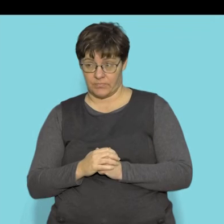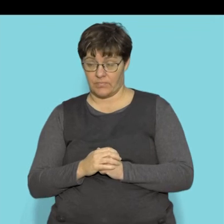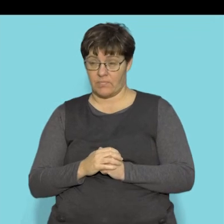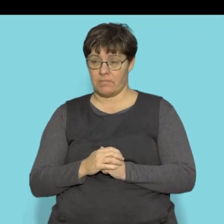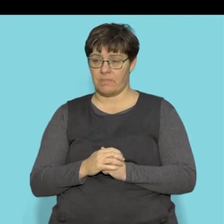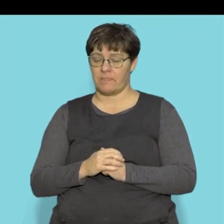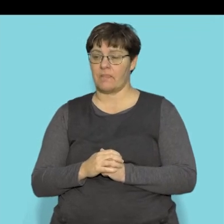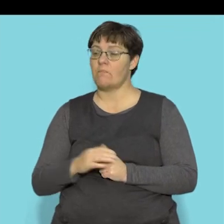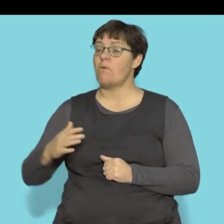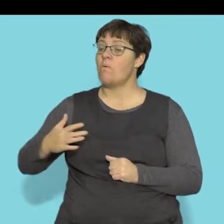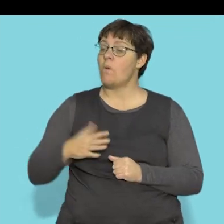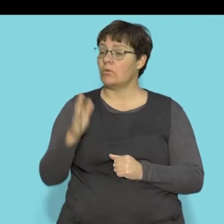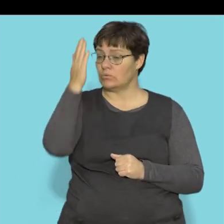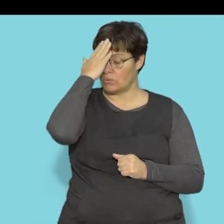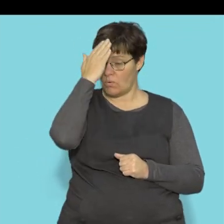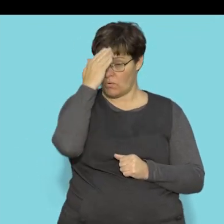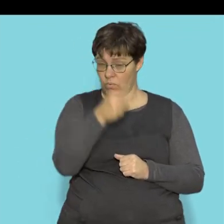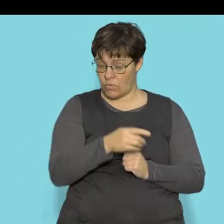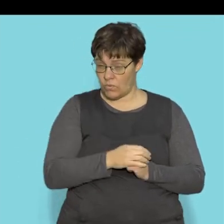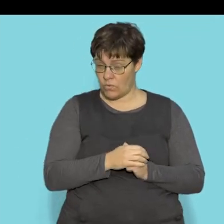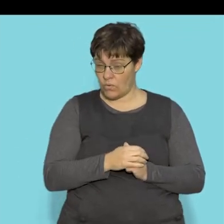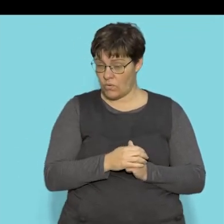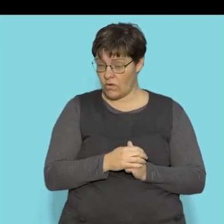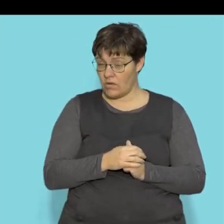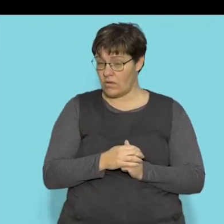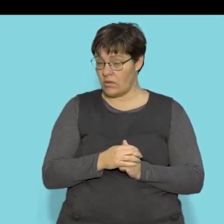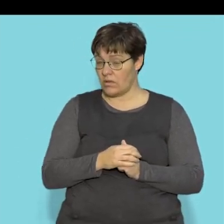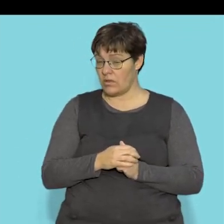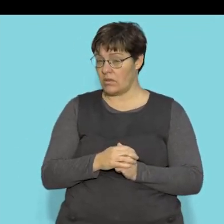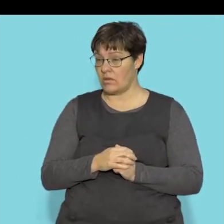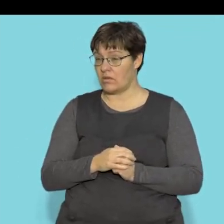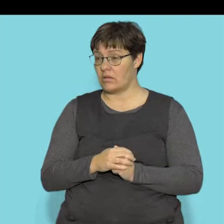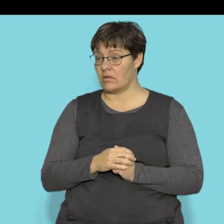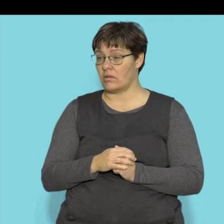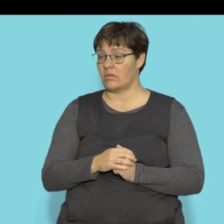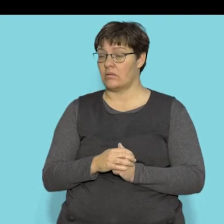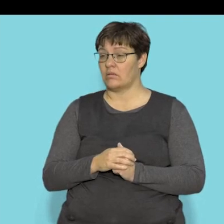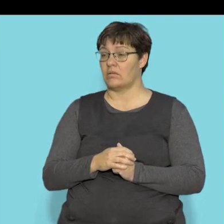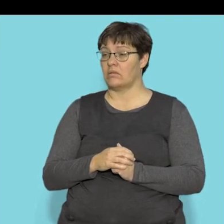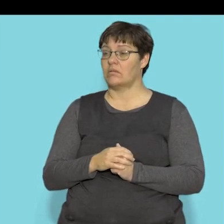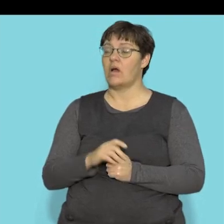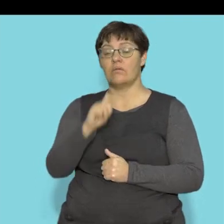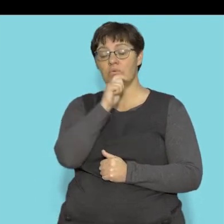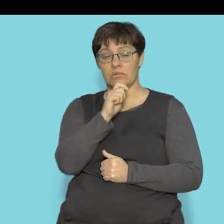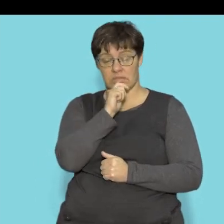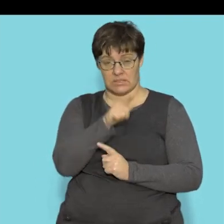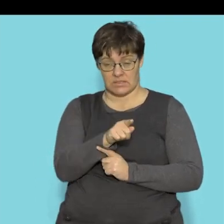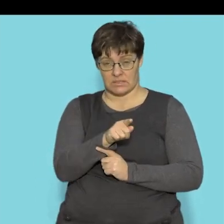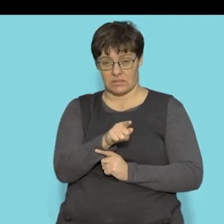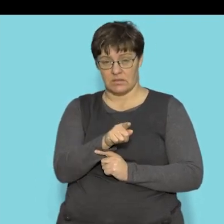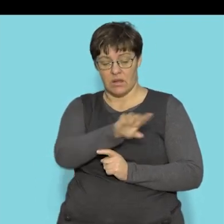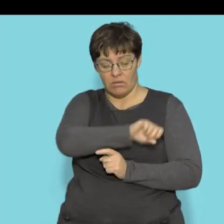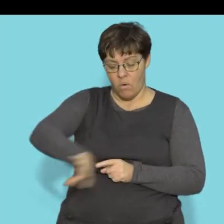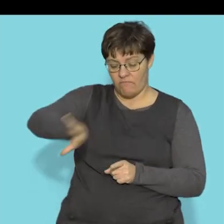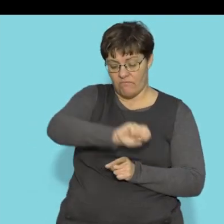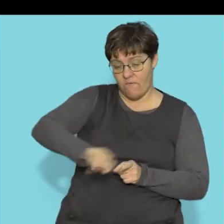cubed. But we want to know how much of the volume that is going to